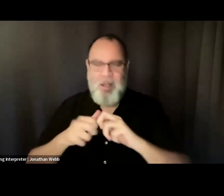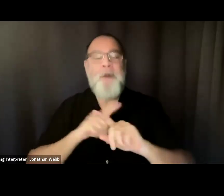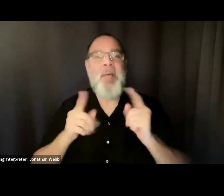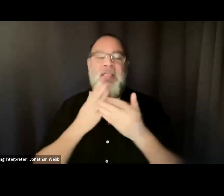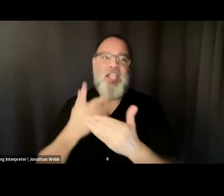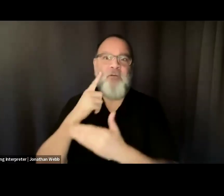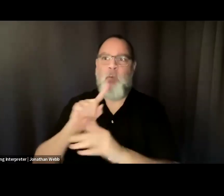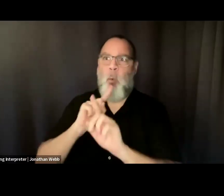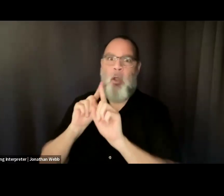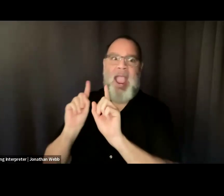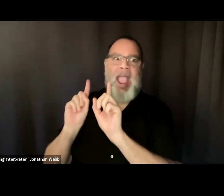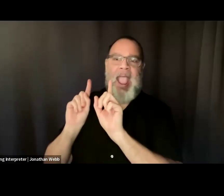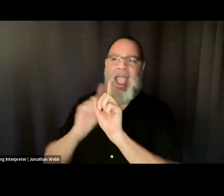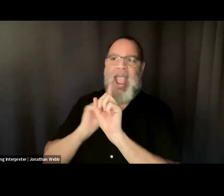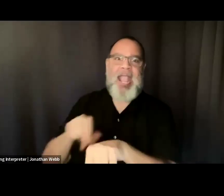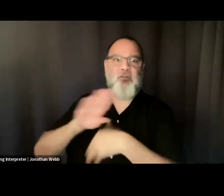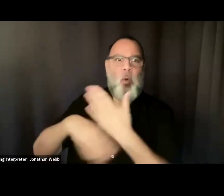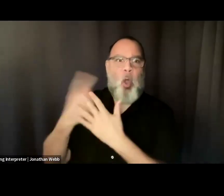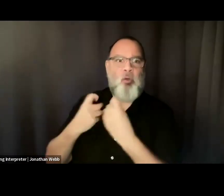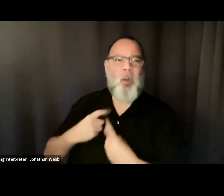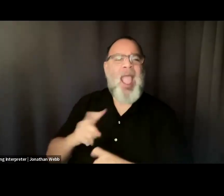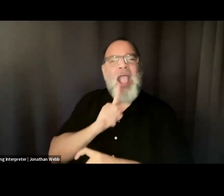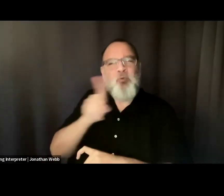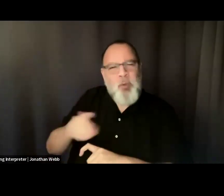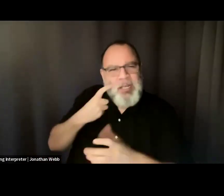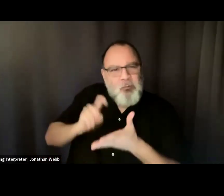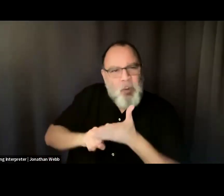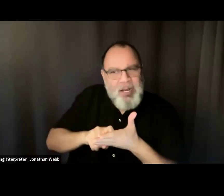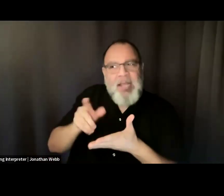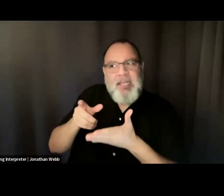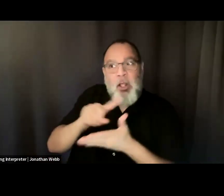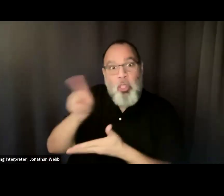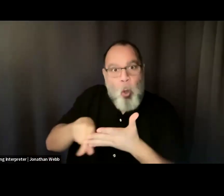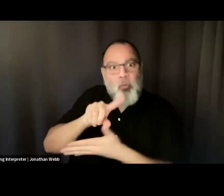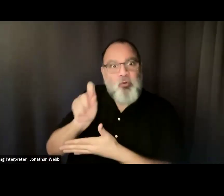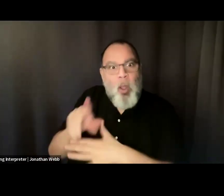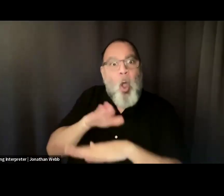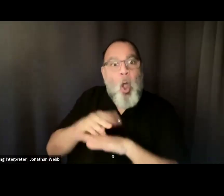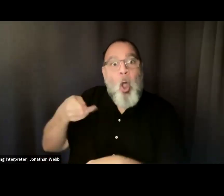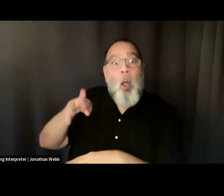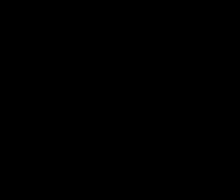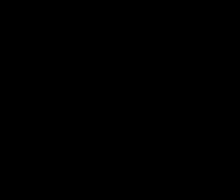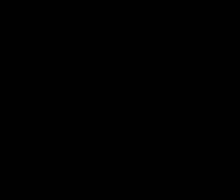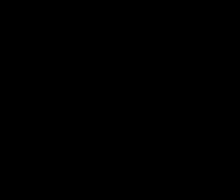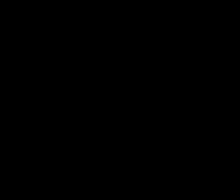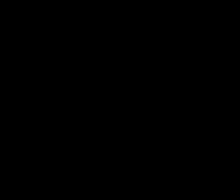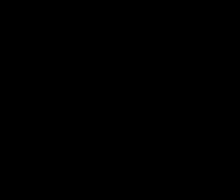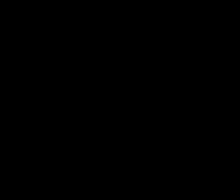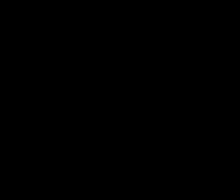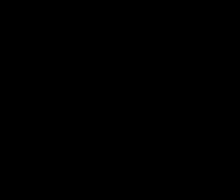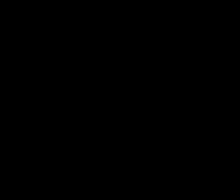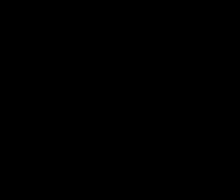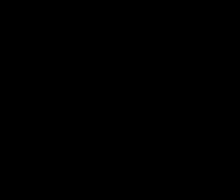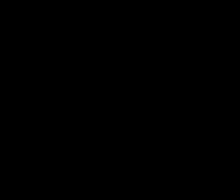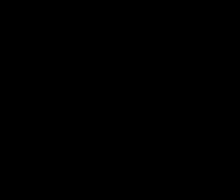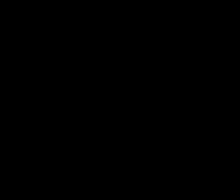really being responsive to the pre-registration that came in. Next, I would like to introduce Manager